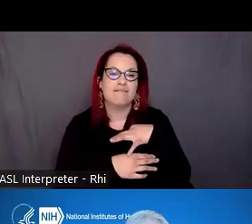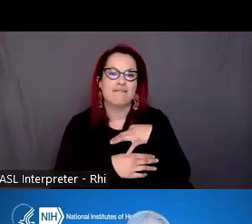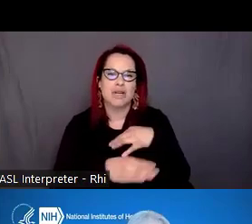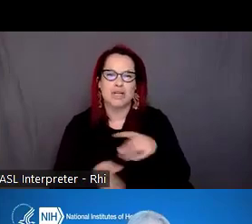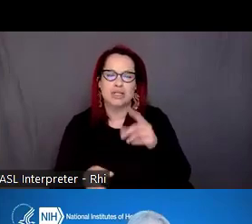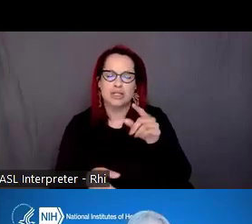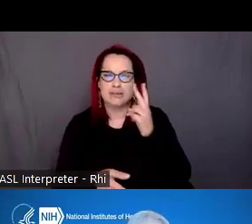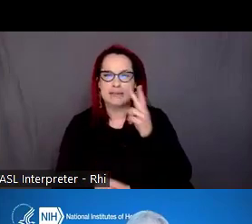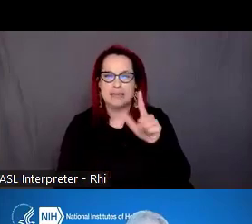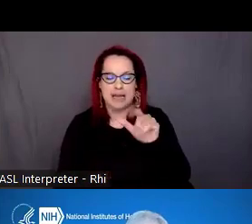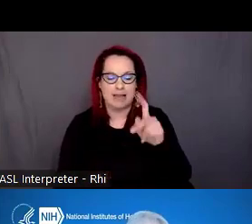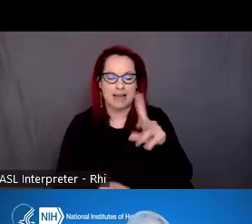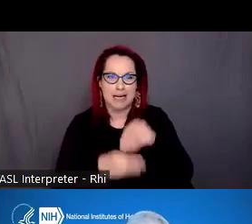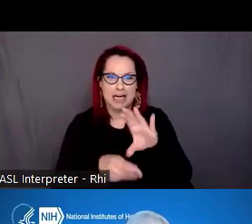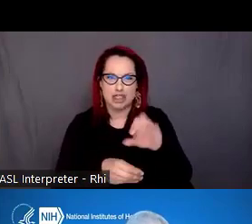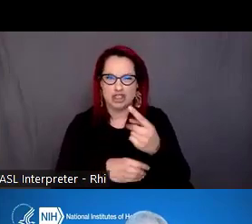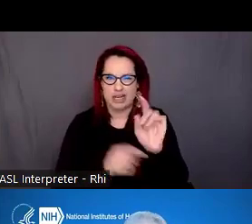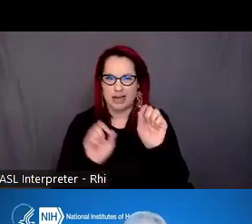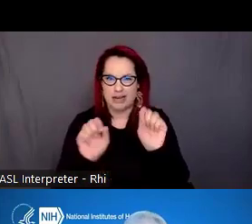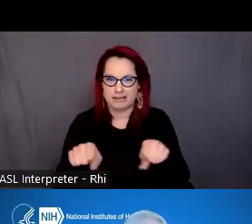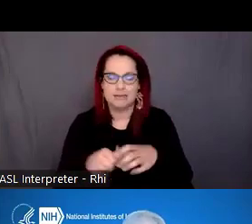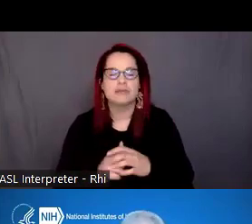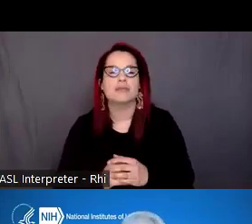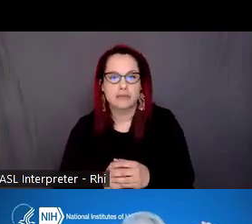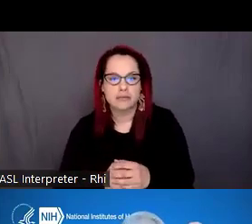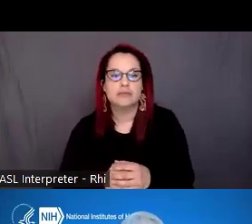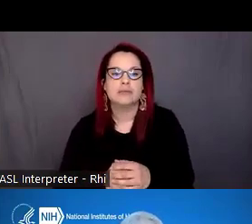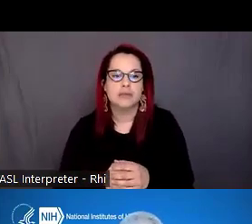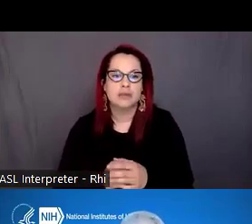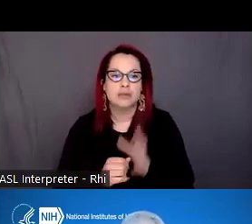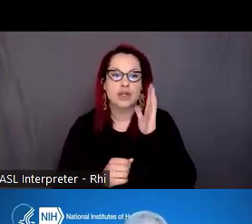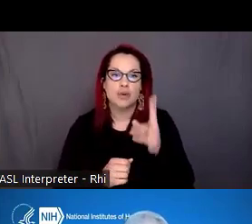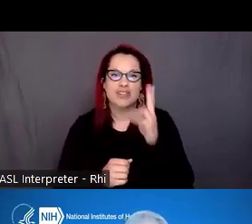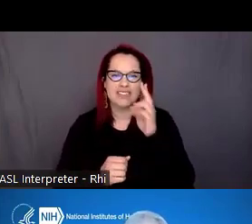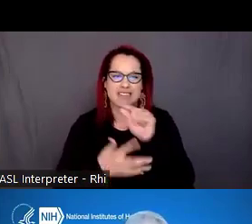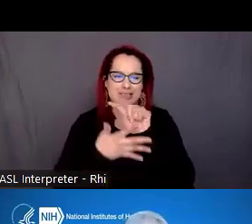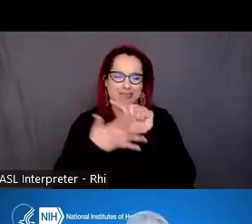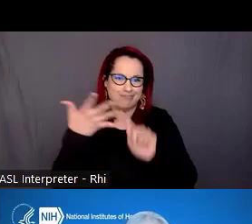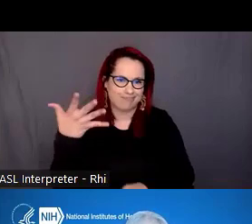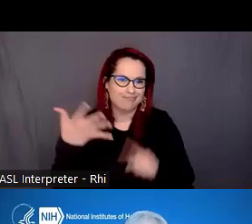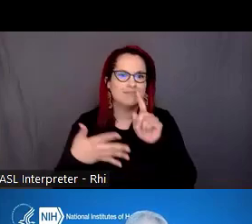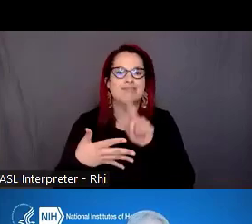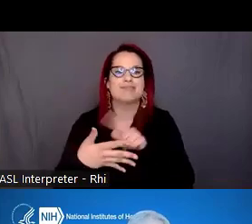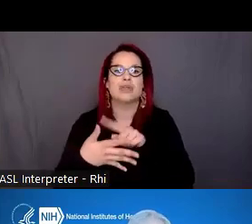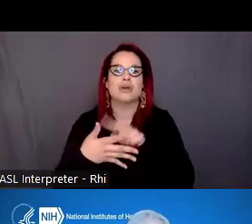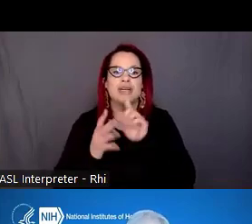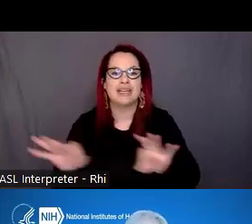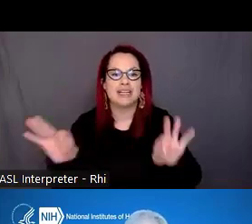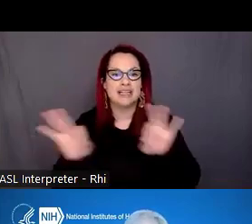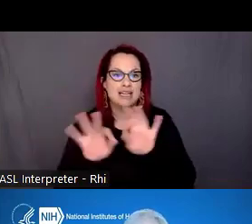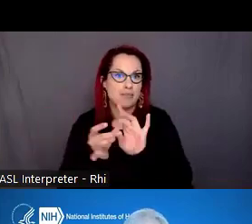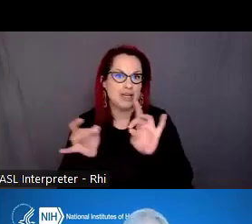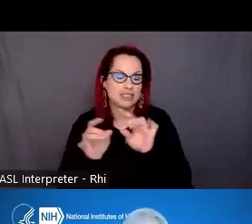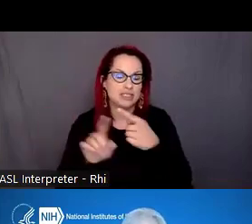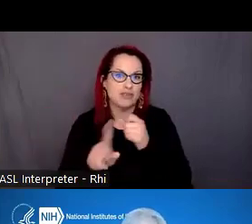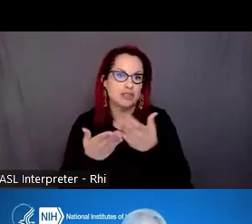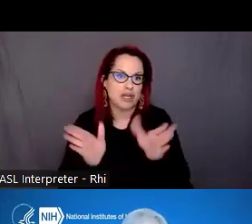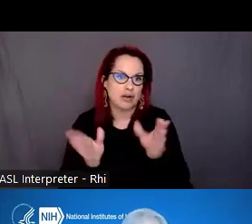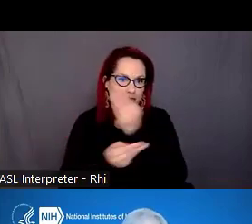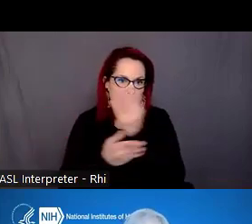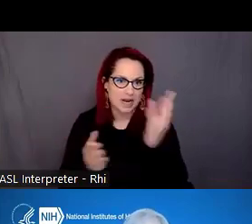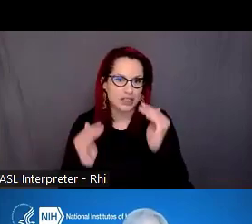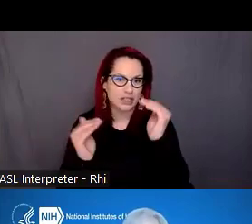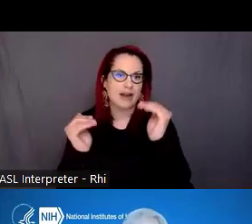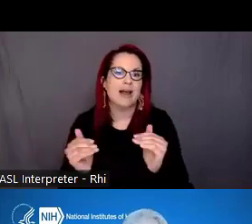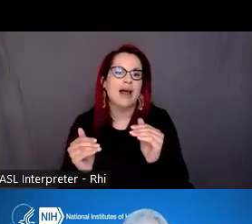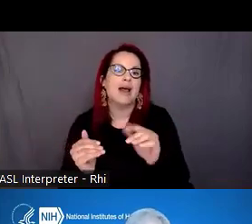chat. You're going to see, the key messages are in the general information part. You have links to the public